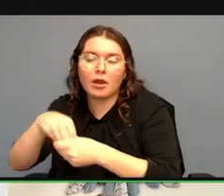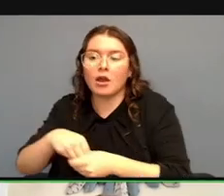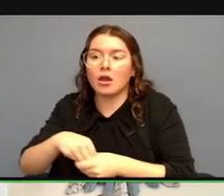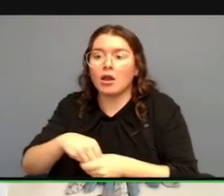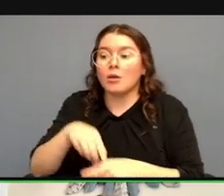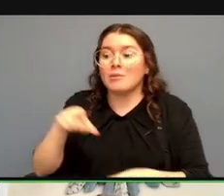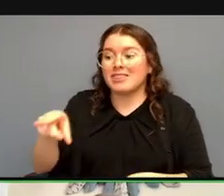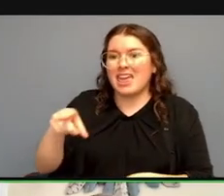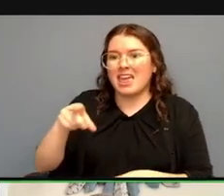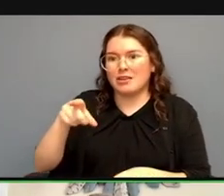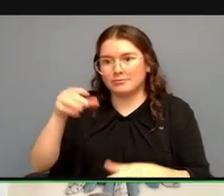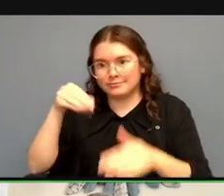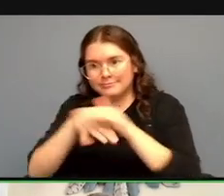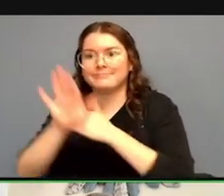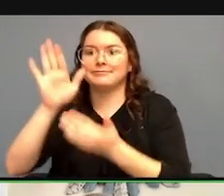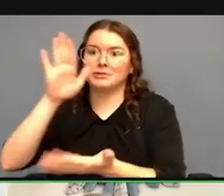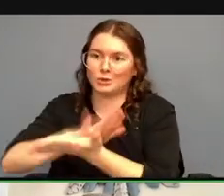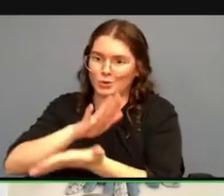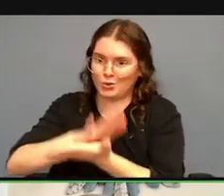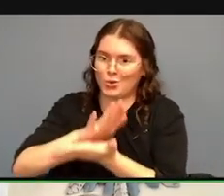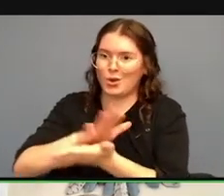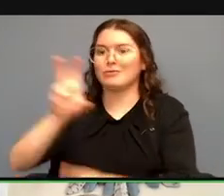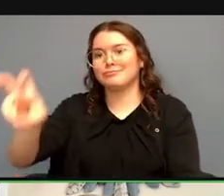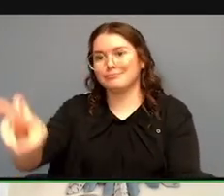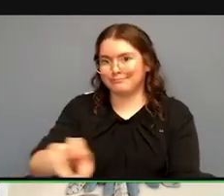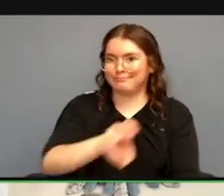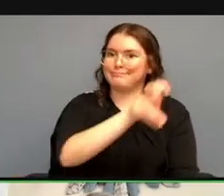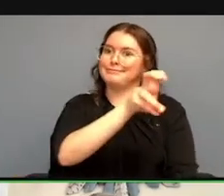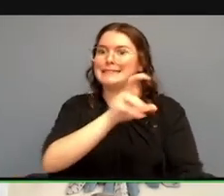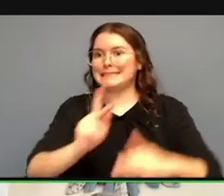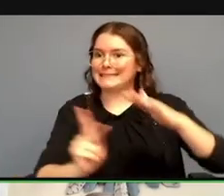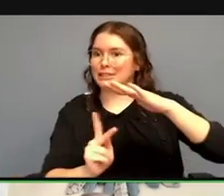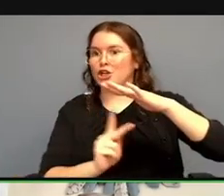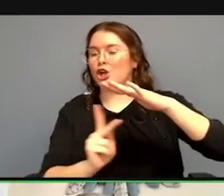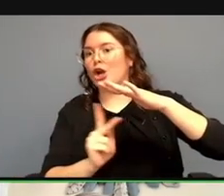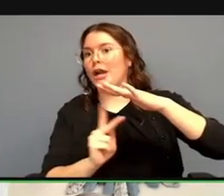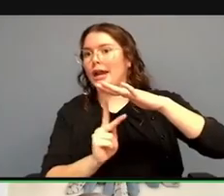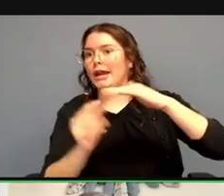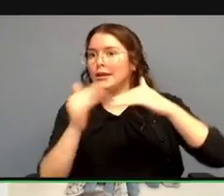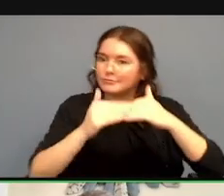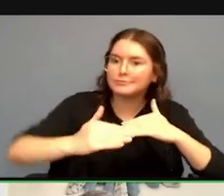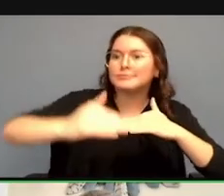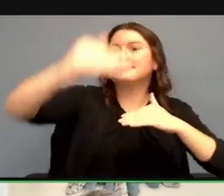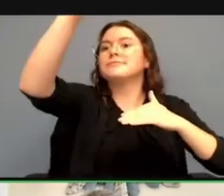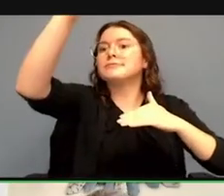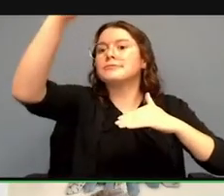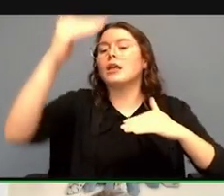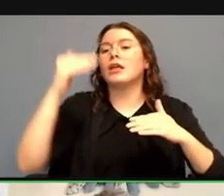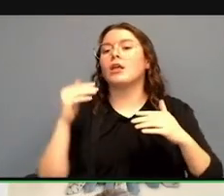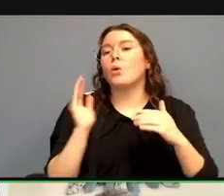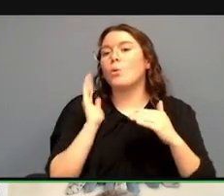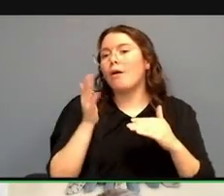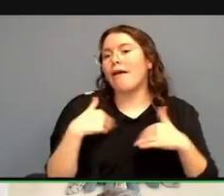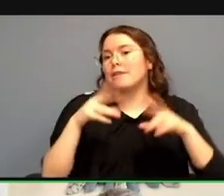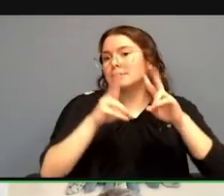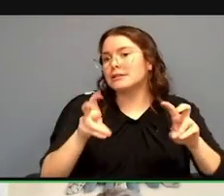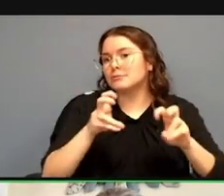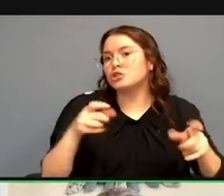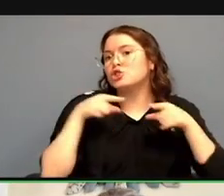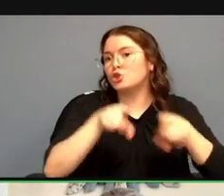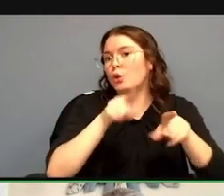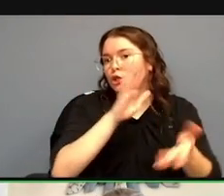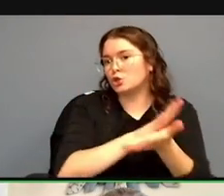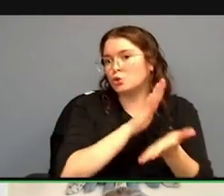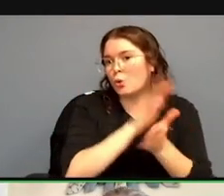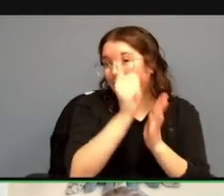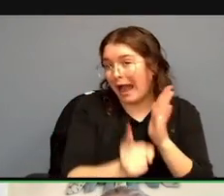in school, they're transitional kindergarten or kindergarten and up, these assessments are taking place during school hours,